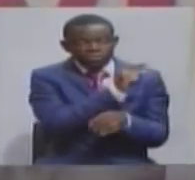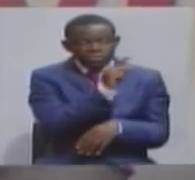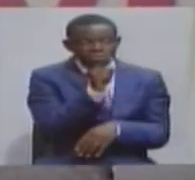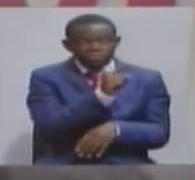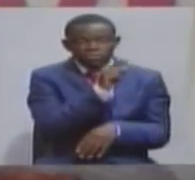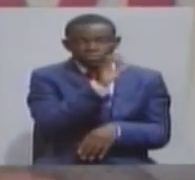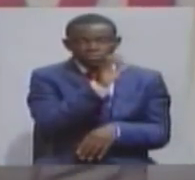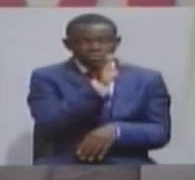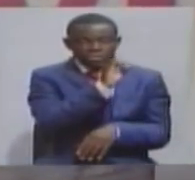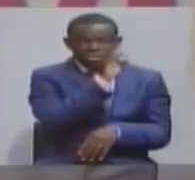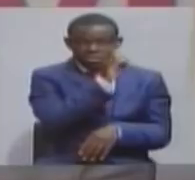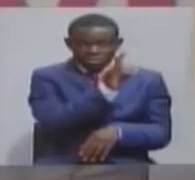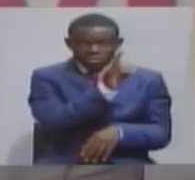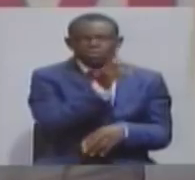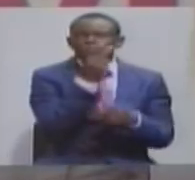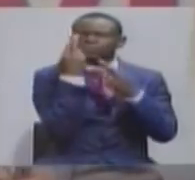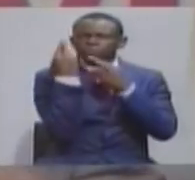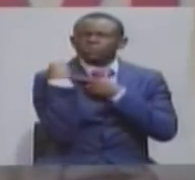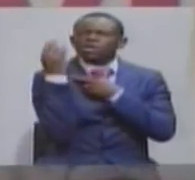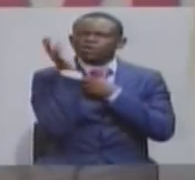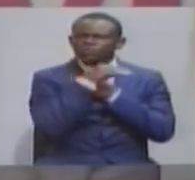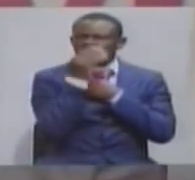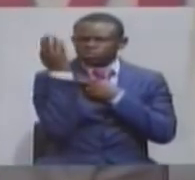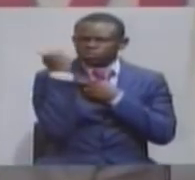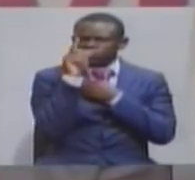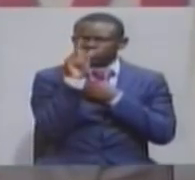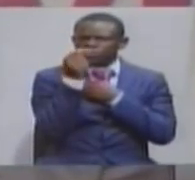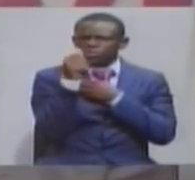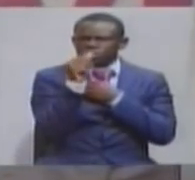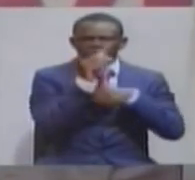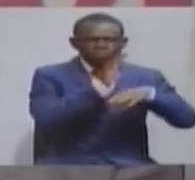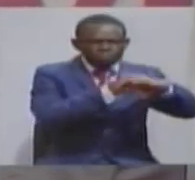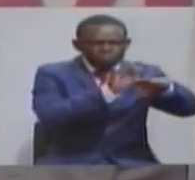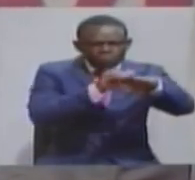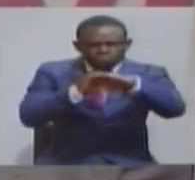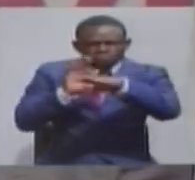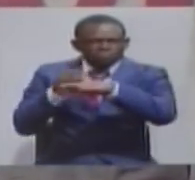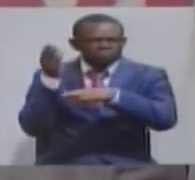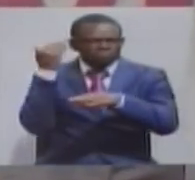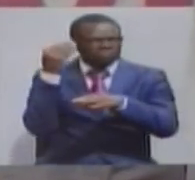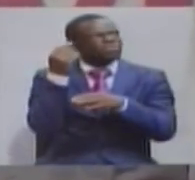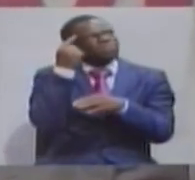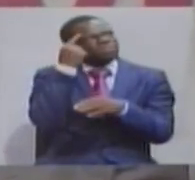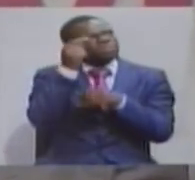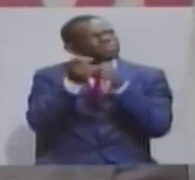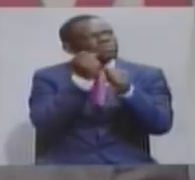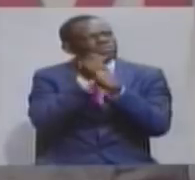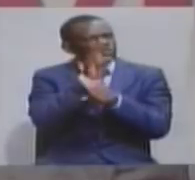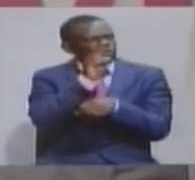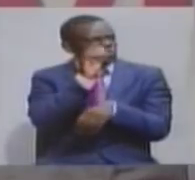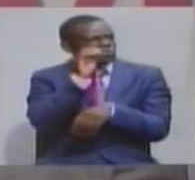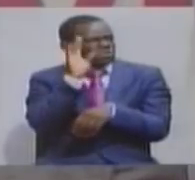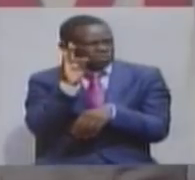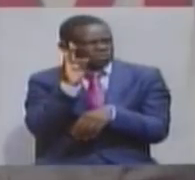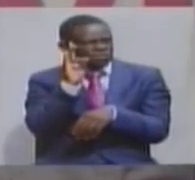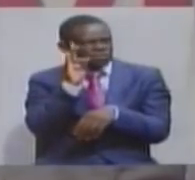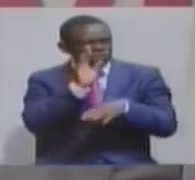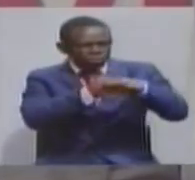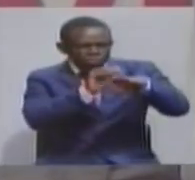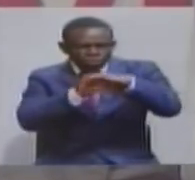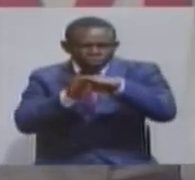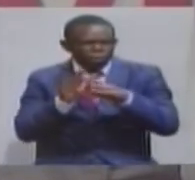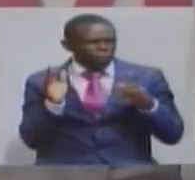And all political party presidents were there, including President Levi Mwanawasa. I think it was 2007. Including President Levi Mwanawasa. He was